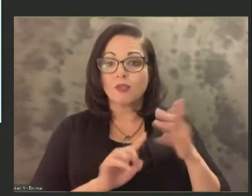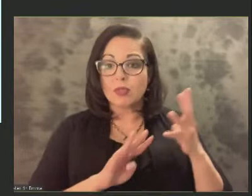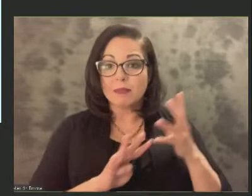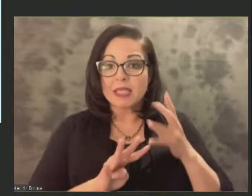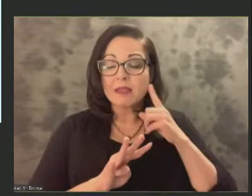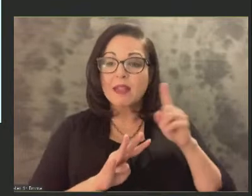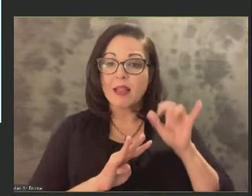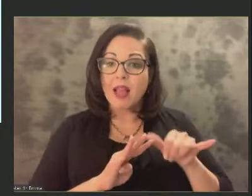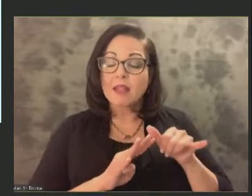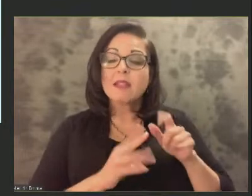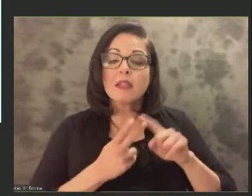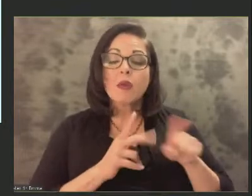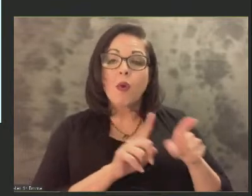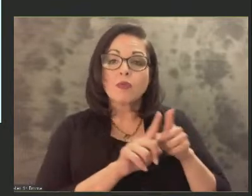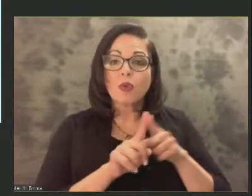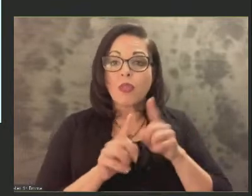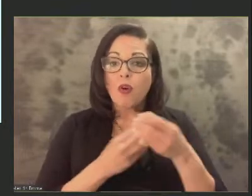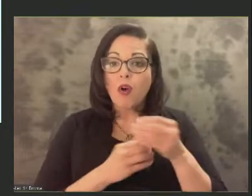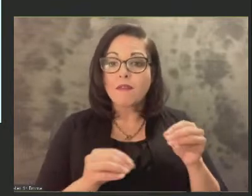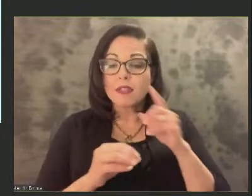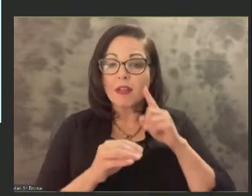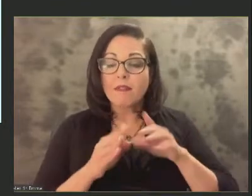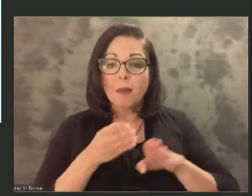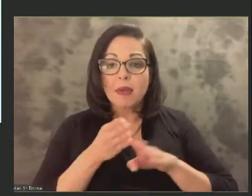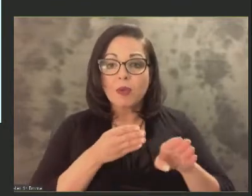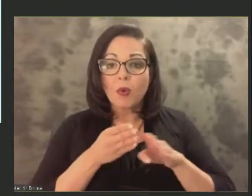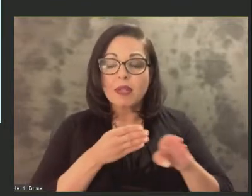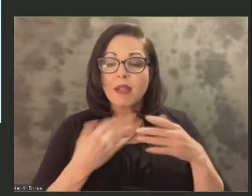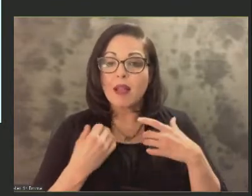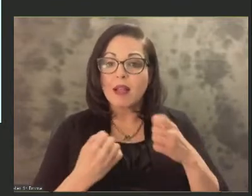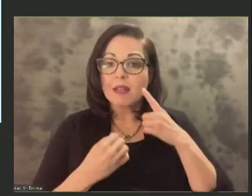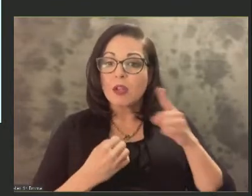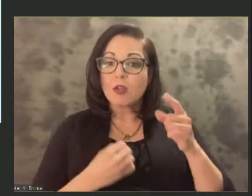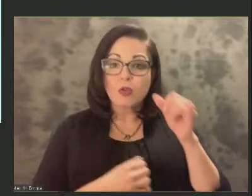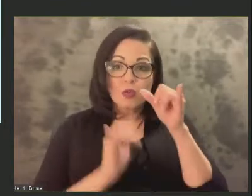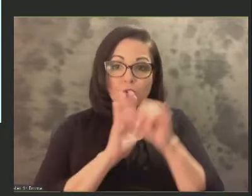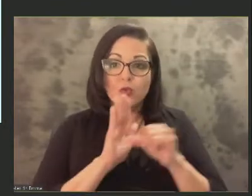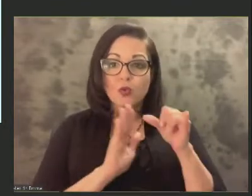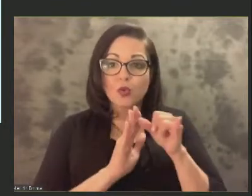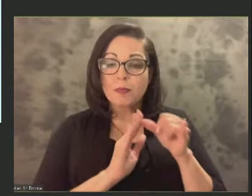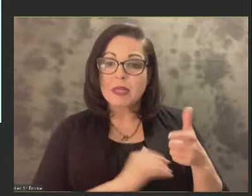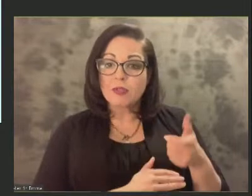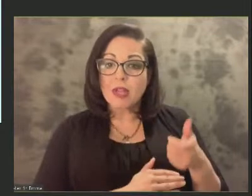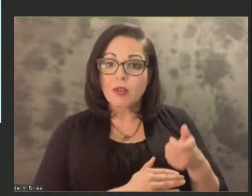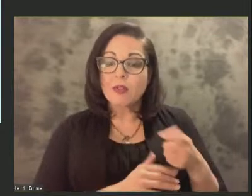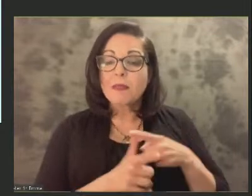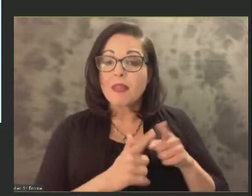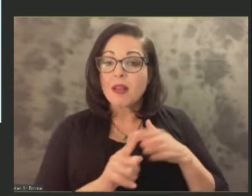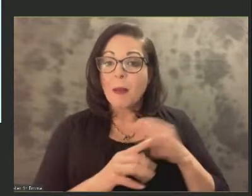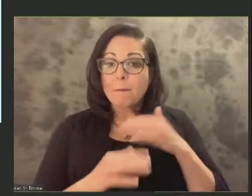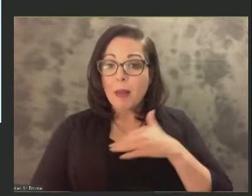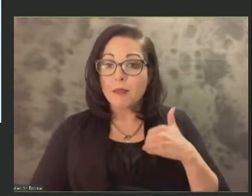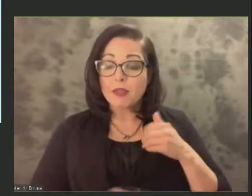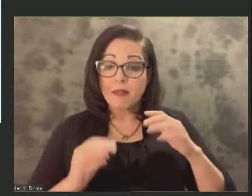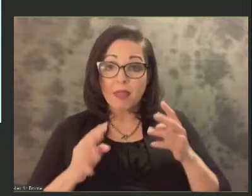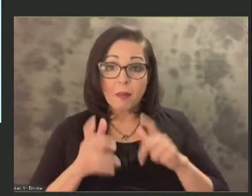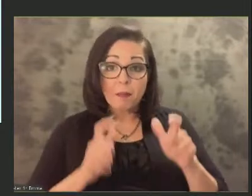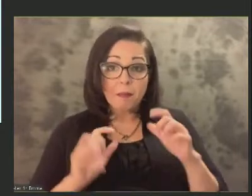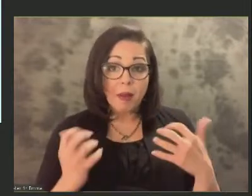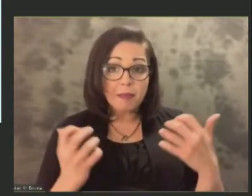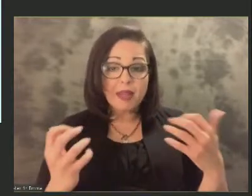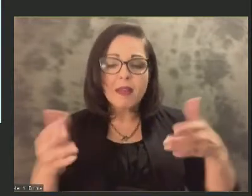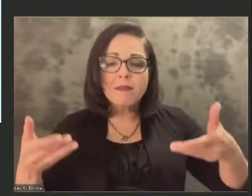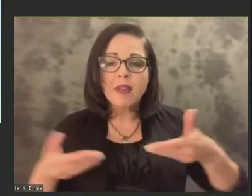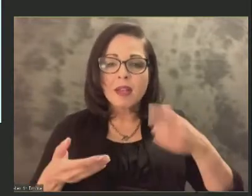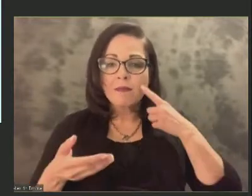and the Office of Minority Health YouTube channel. Members of the public have been invited to provide comments